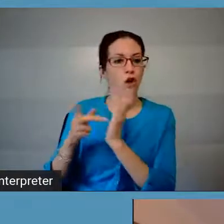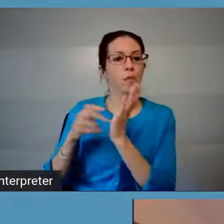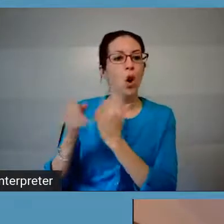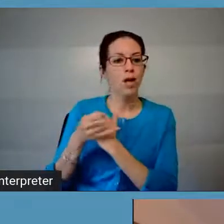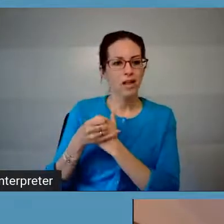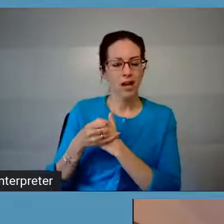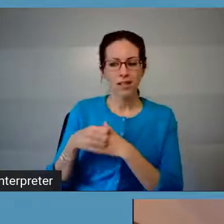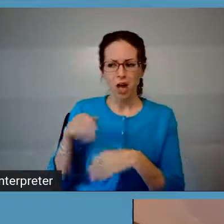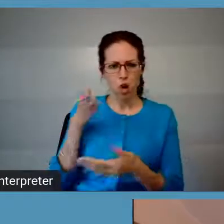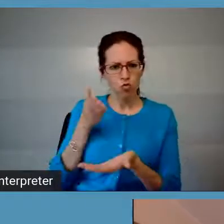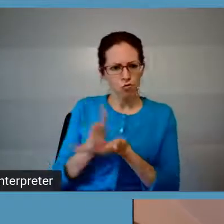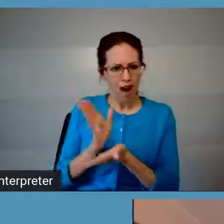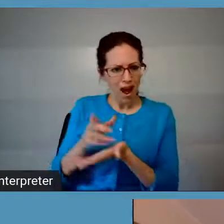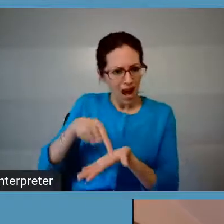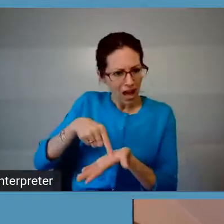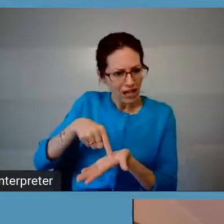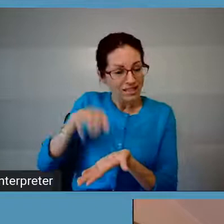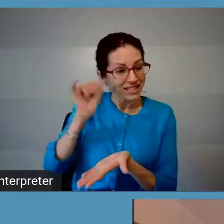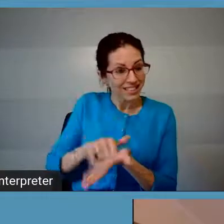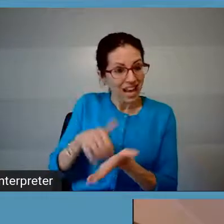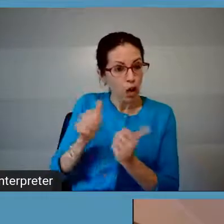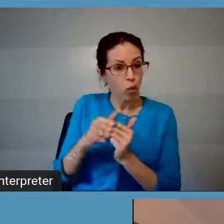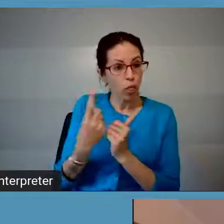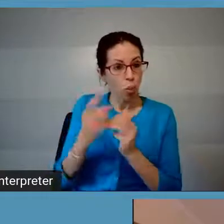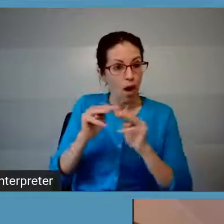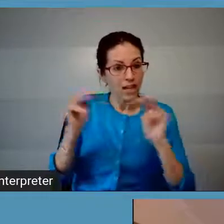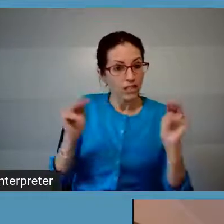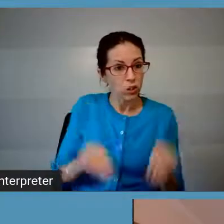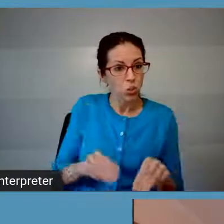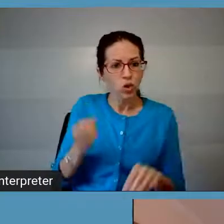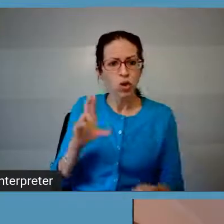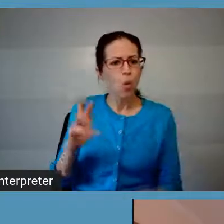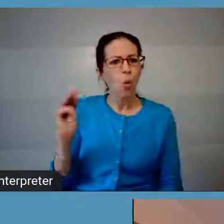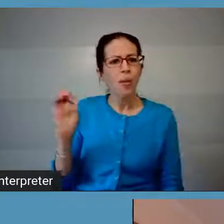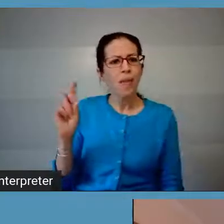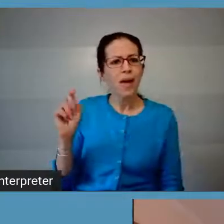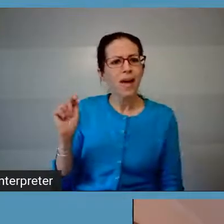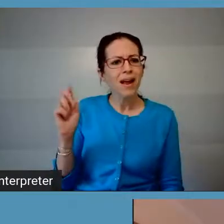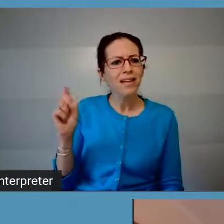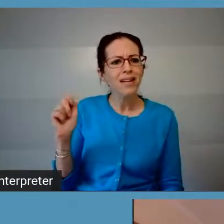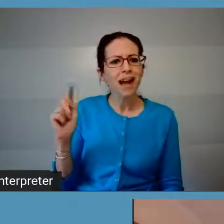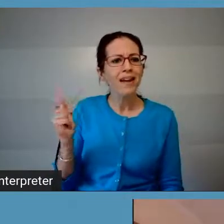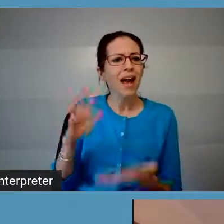rights remain with a single institution, or is it just the metadata that's shared out?